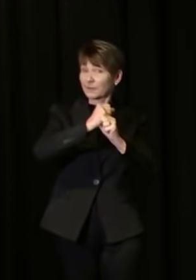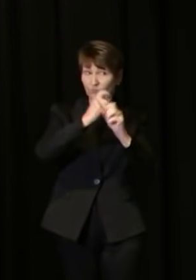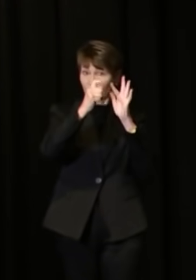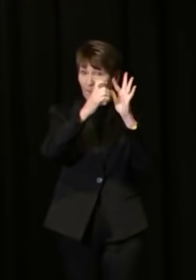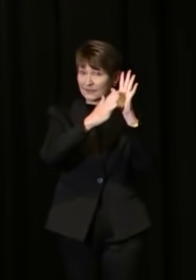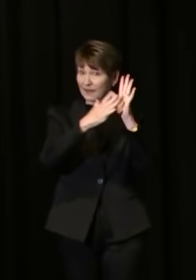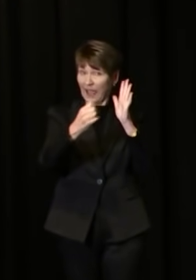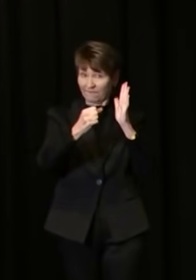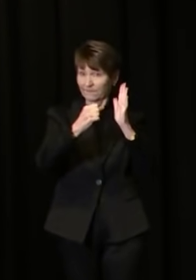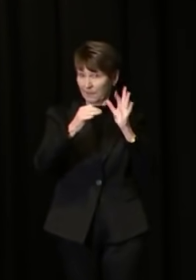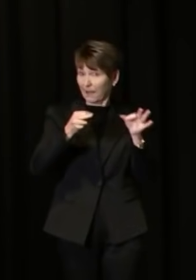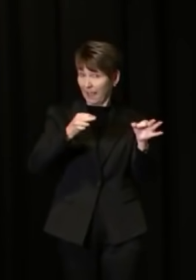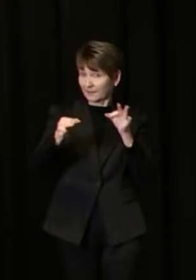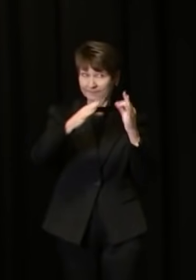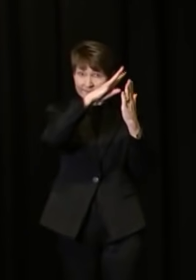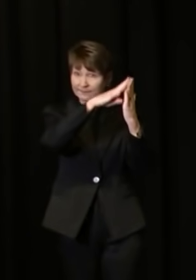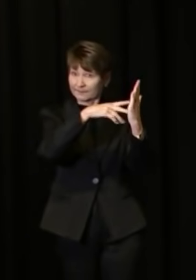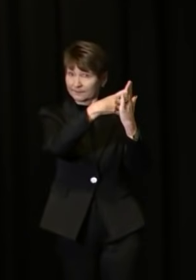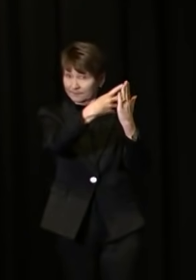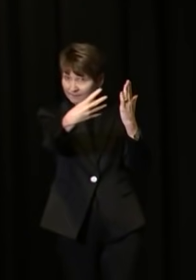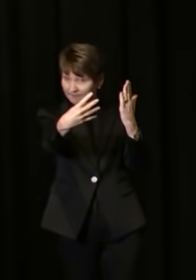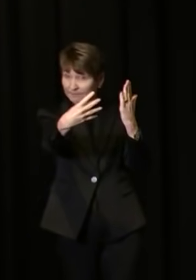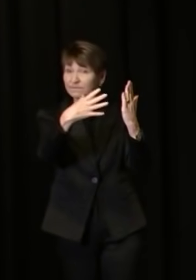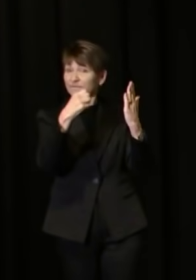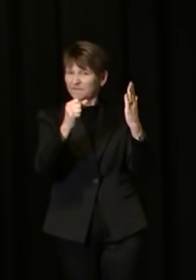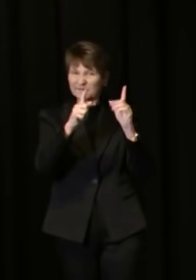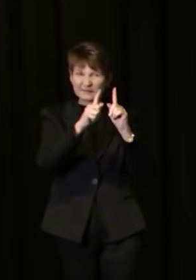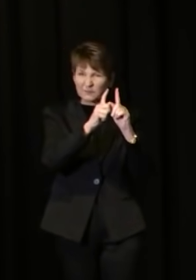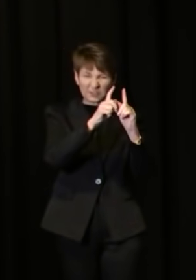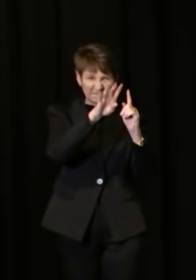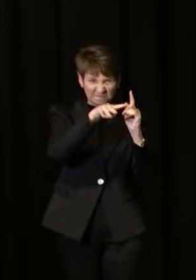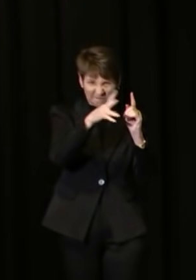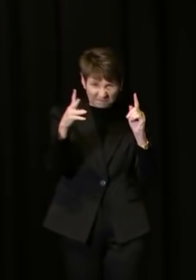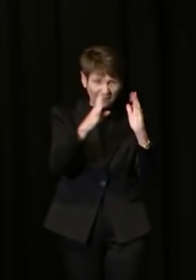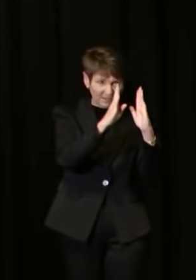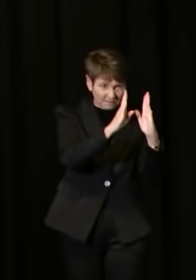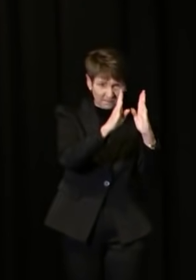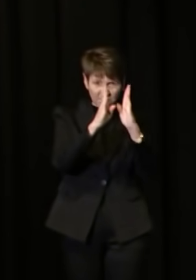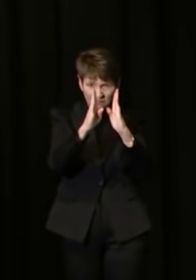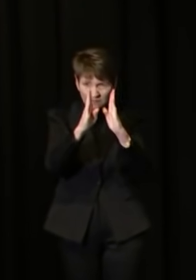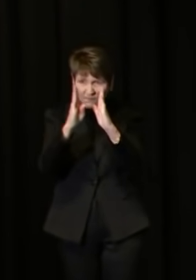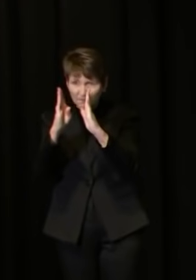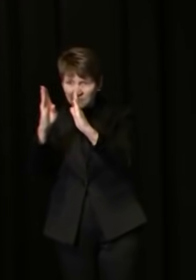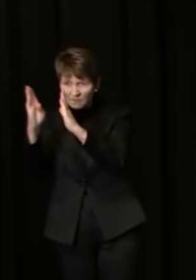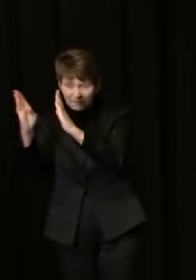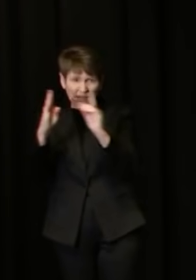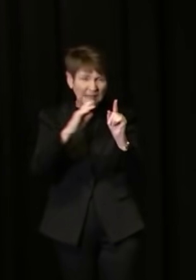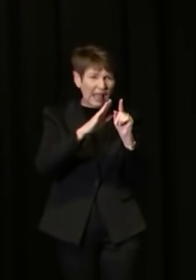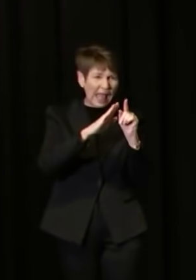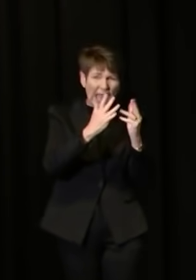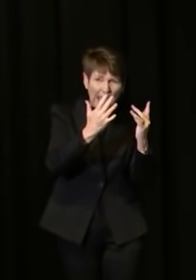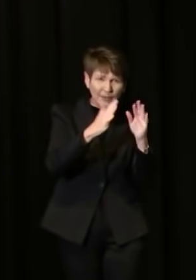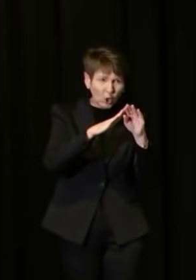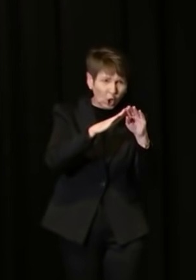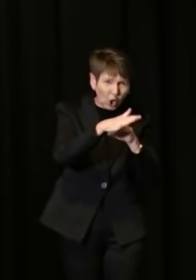and the Victorian roadmap based on the 80% vaccinations for 16-year-olds and above will be